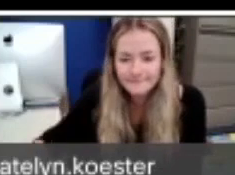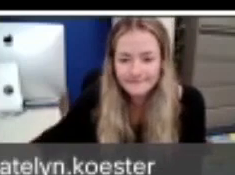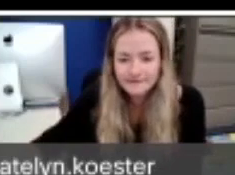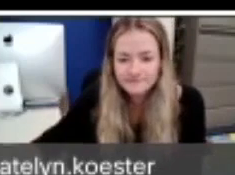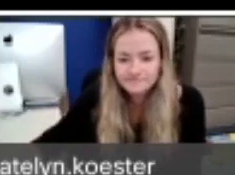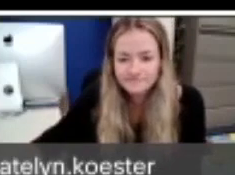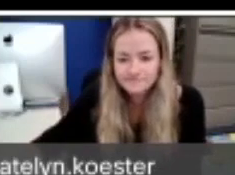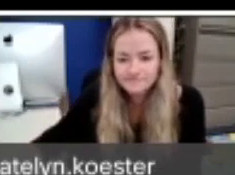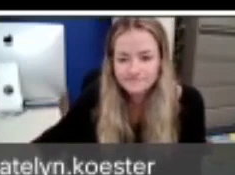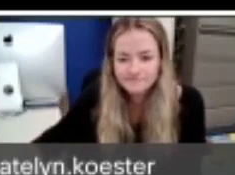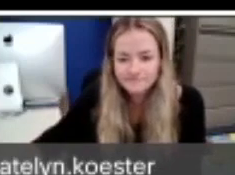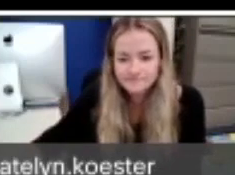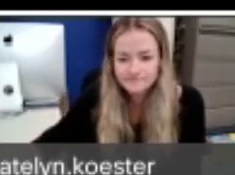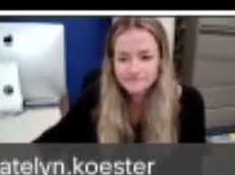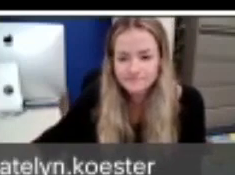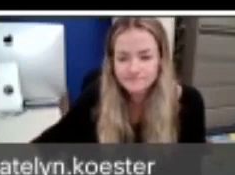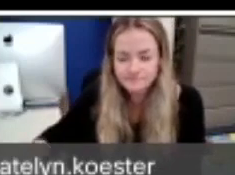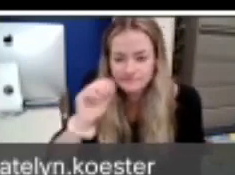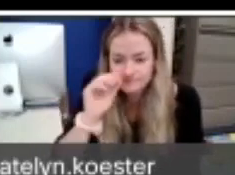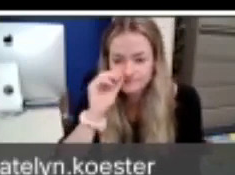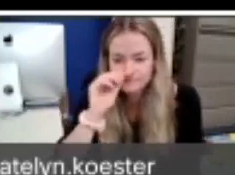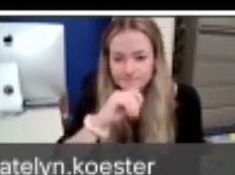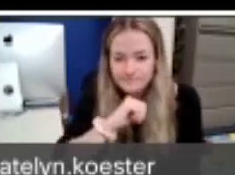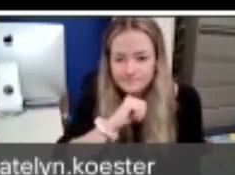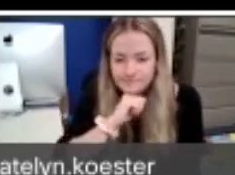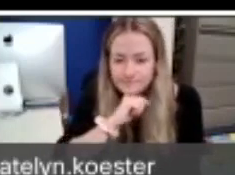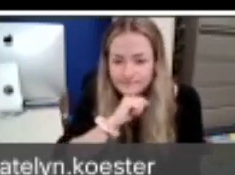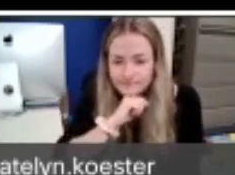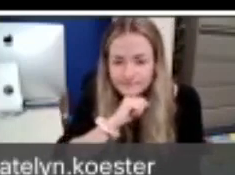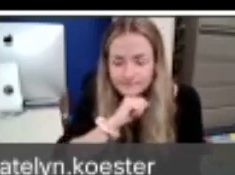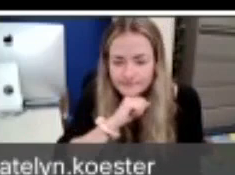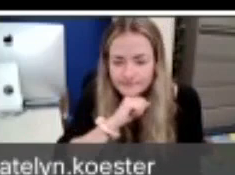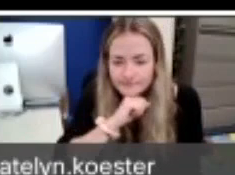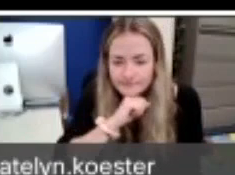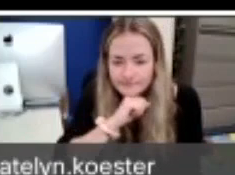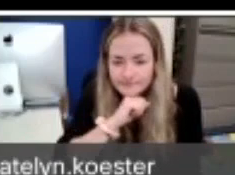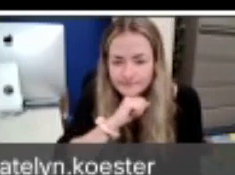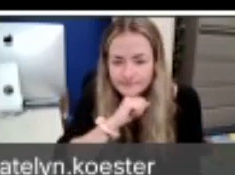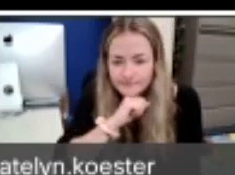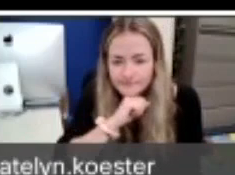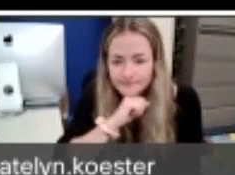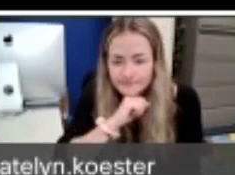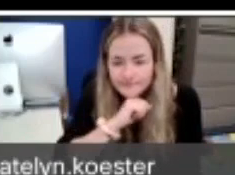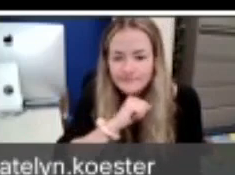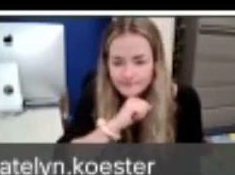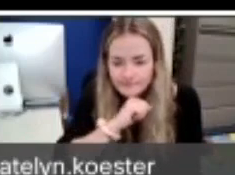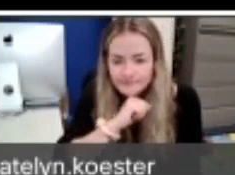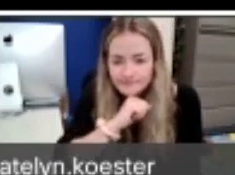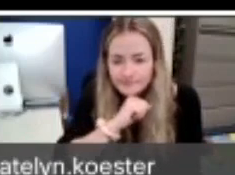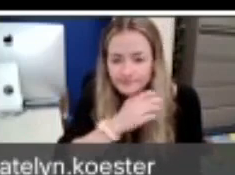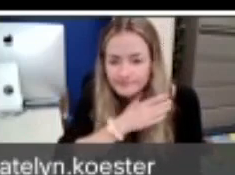this, there was word that the state of New York might count signing as a second